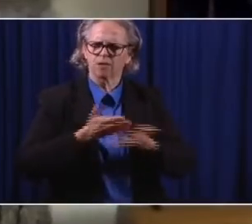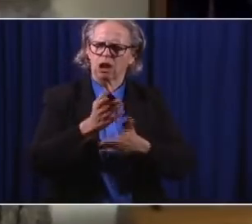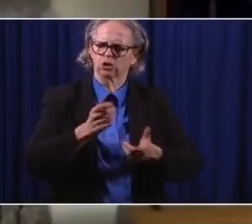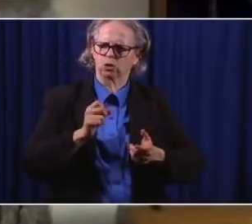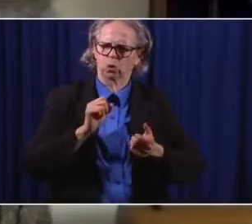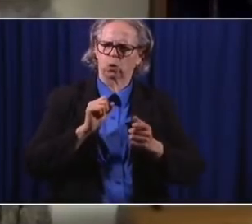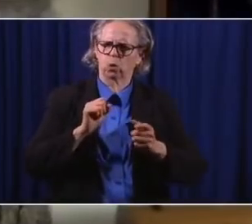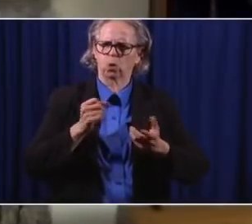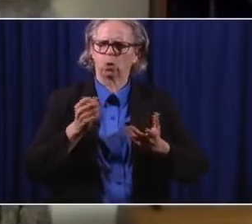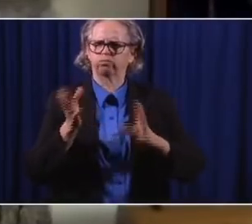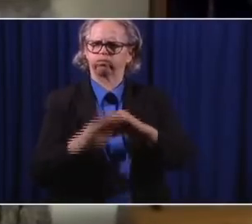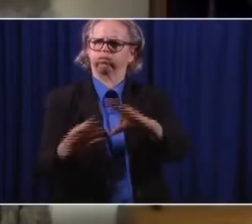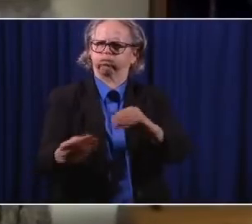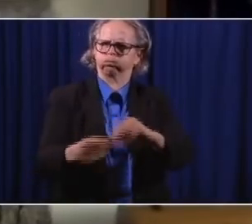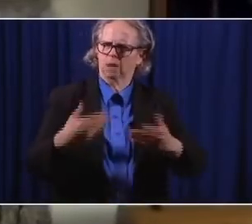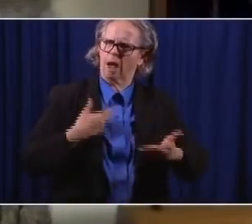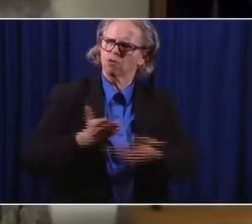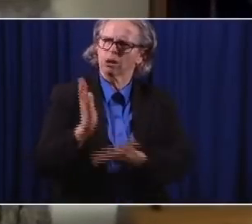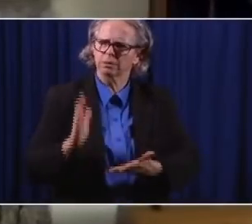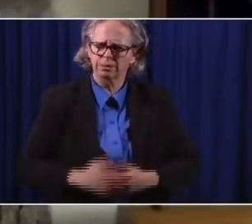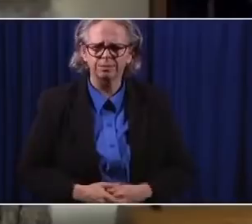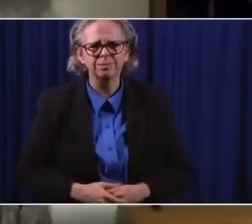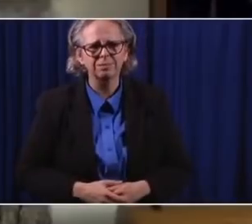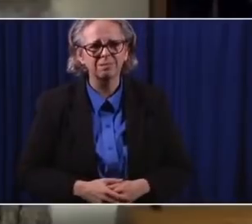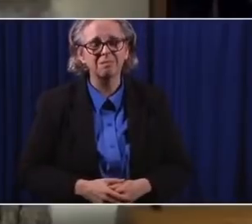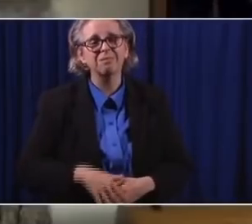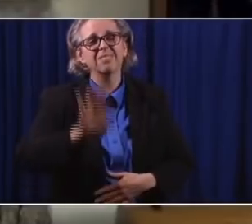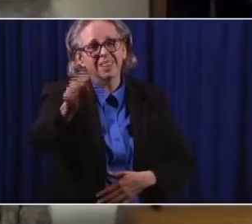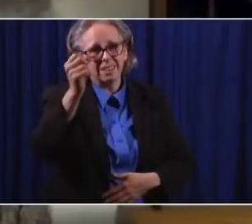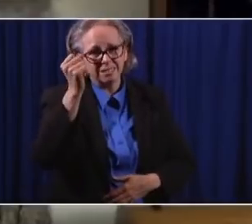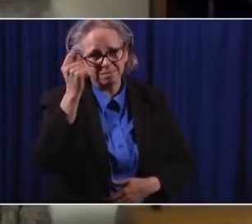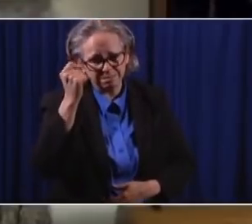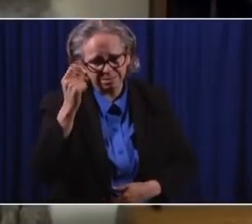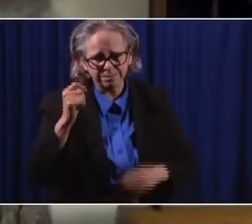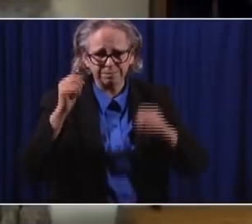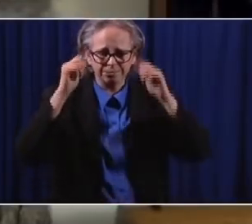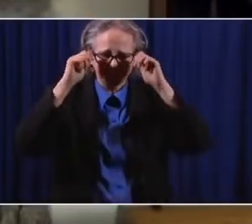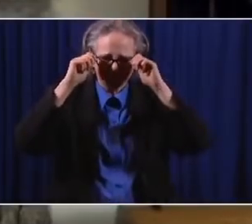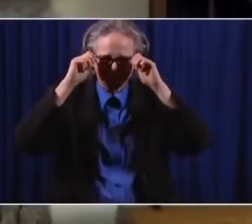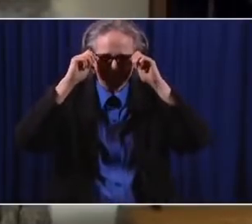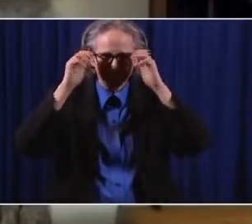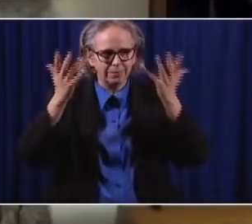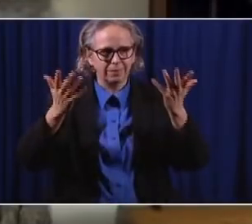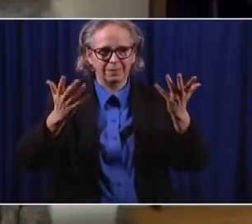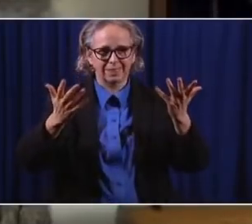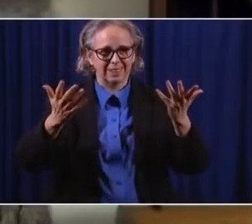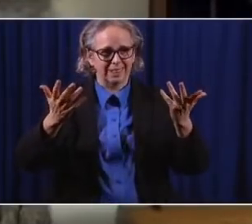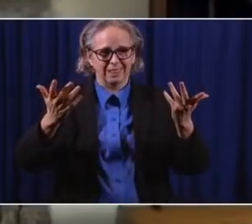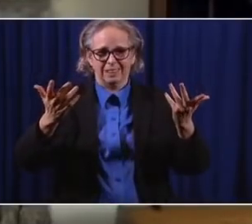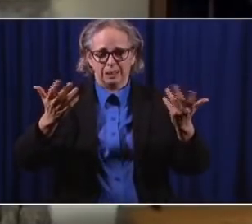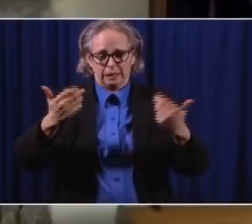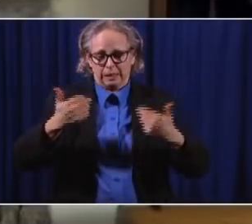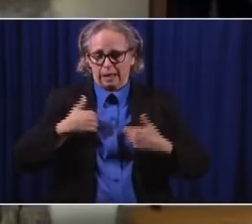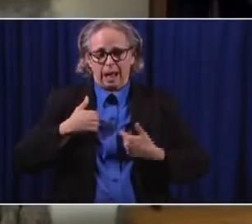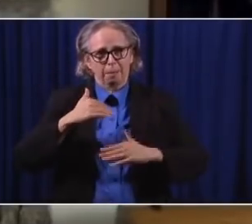what we can simply do is share data, share information. I